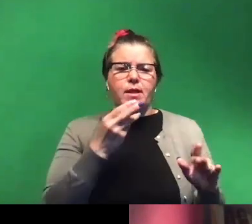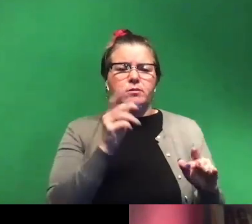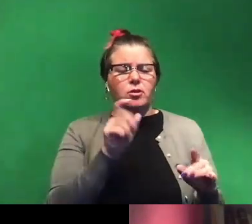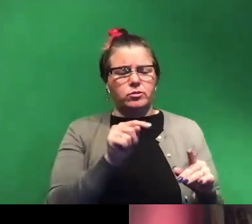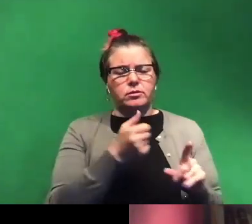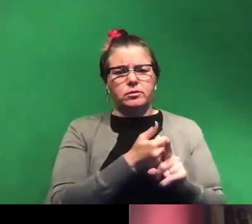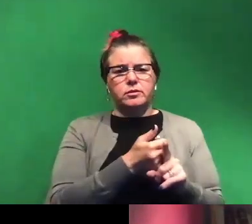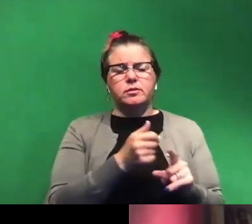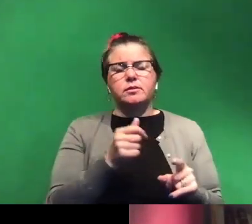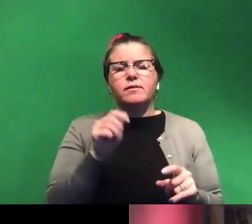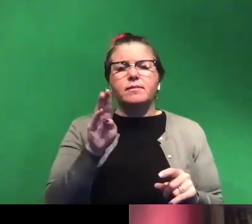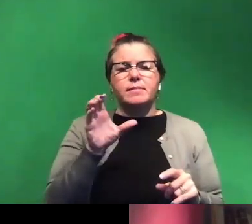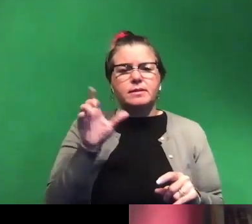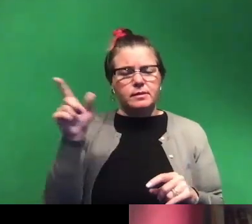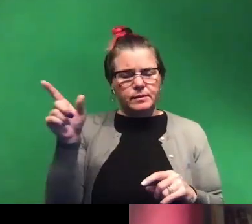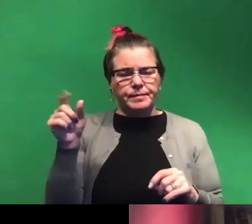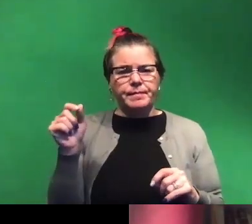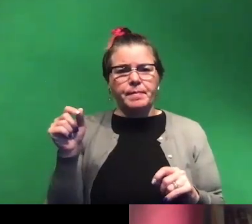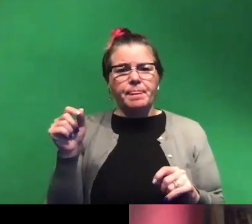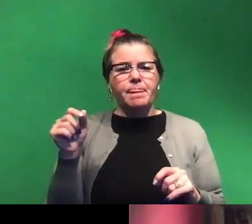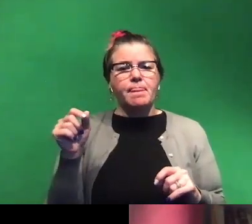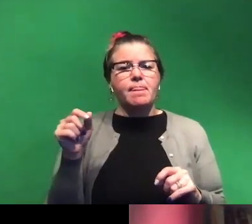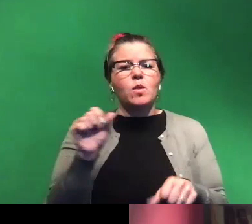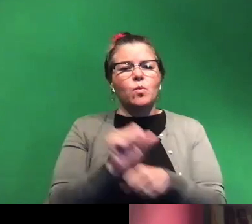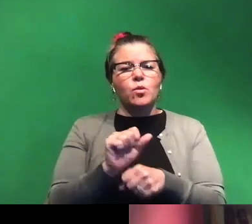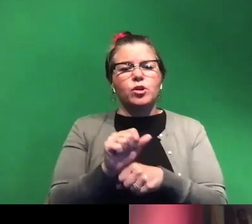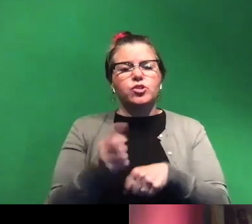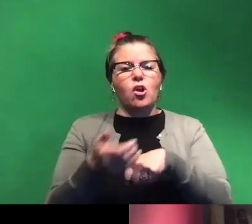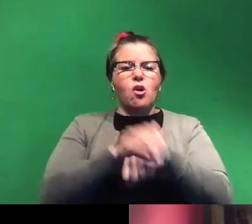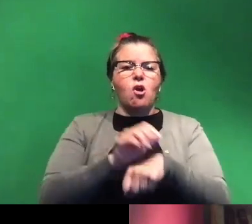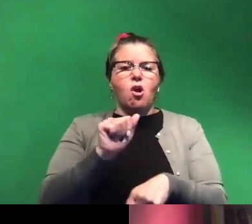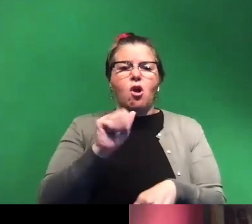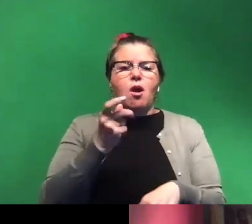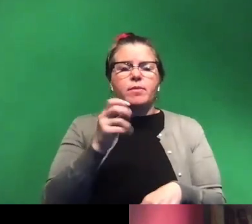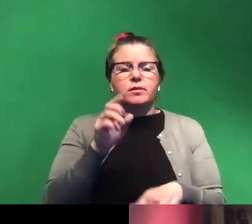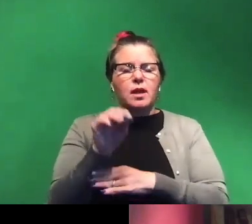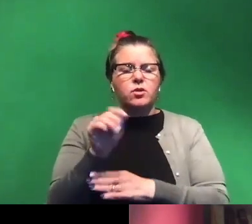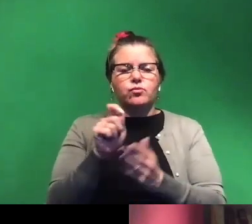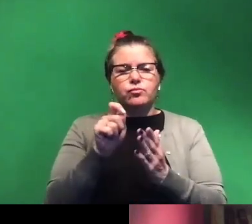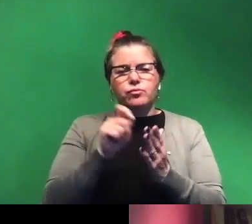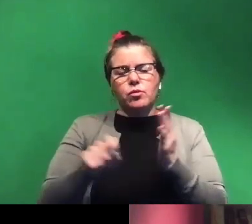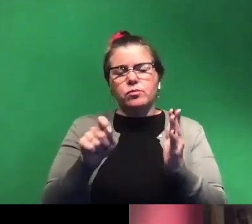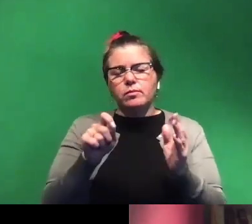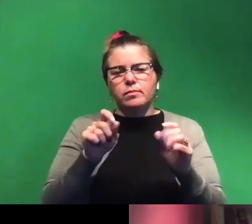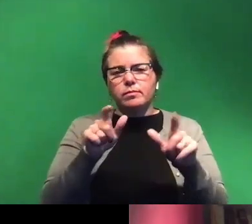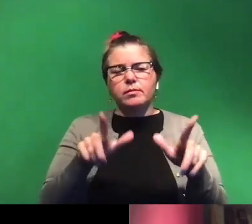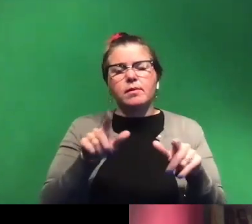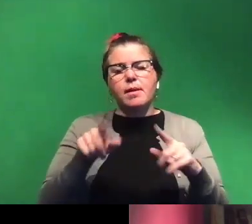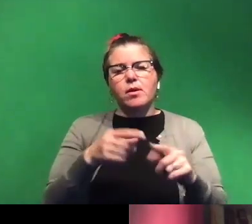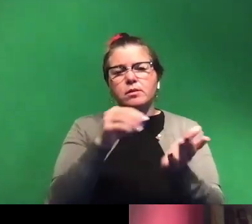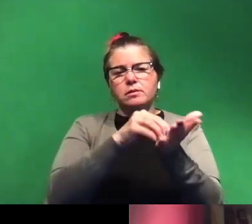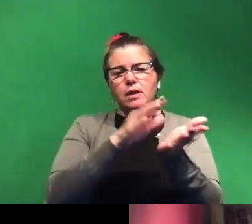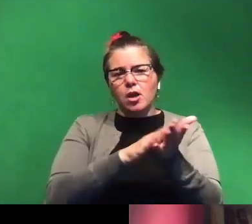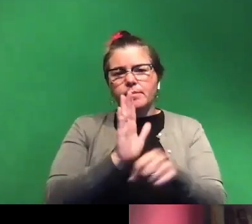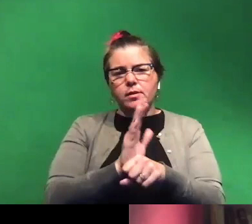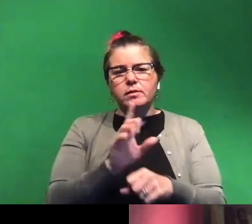British Columbia, mainly works on armored dinosaurs. She wrote a post a number of years ago about a documentary